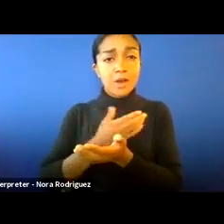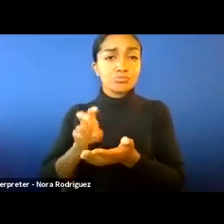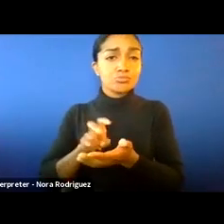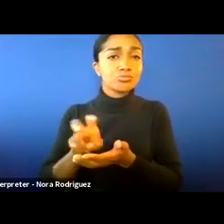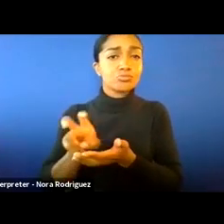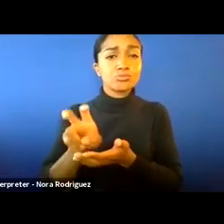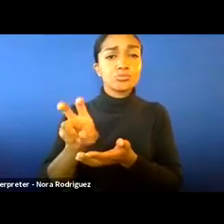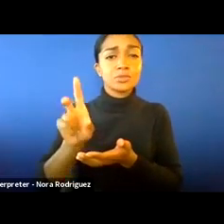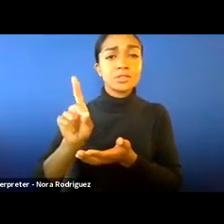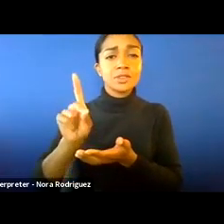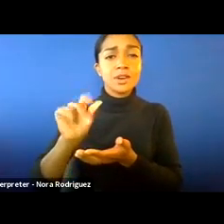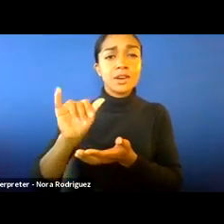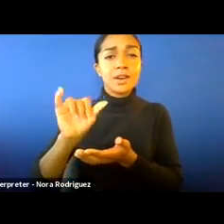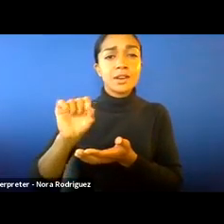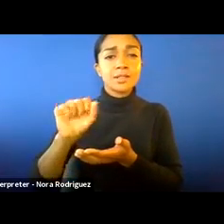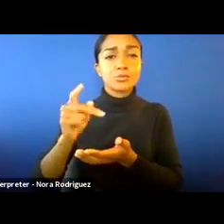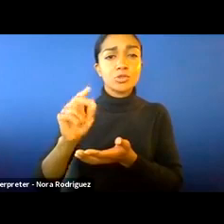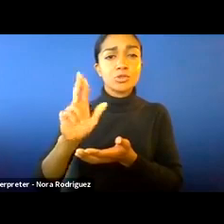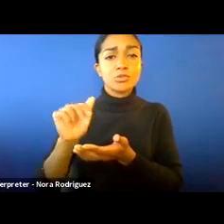alone.